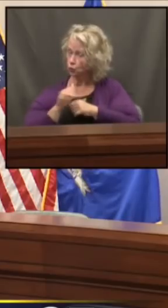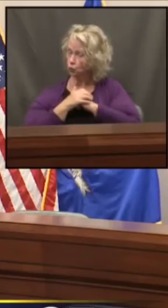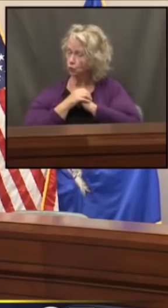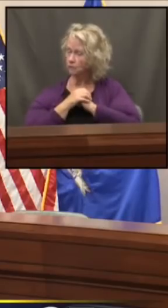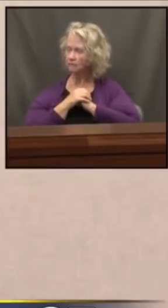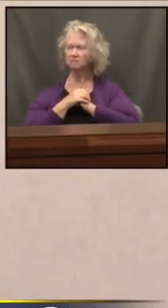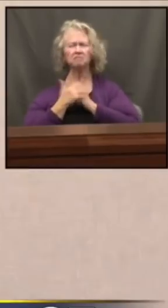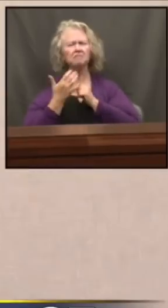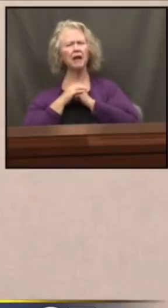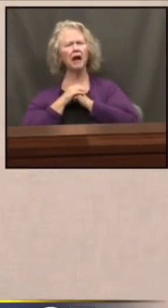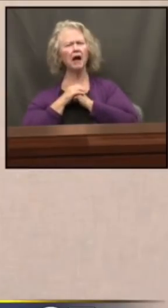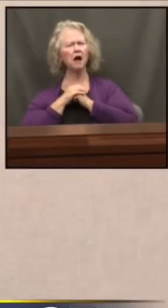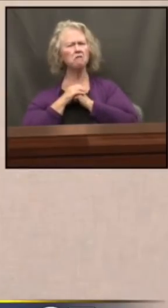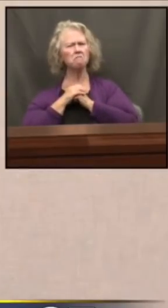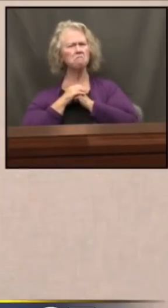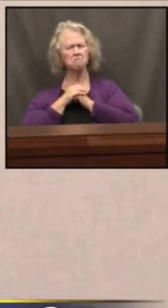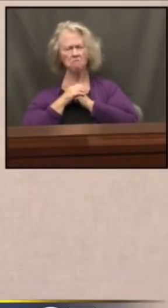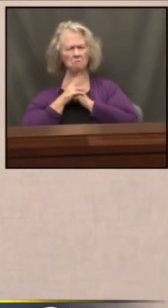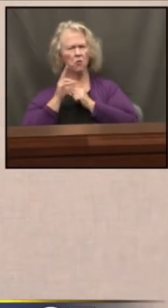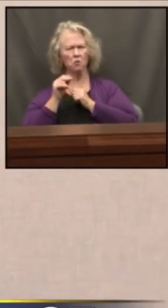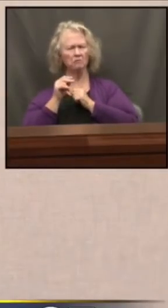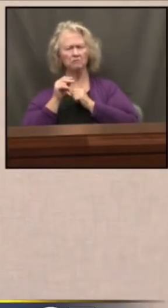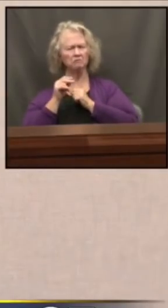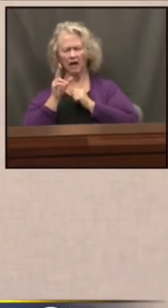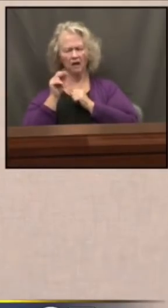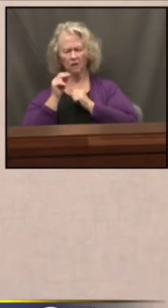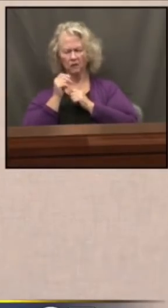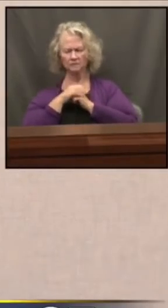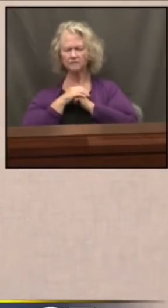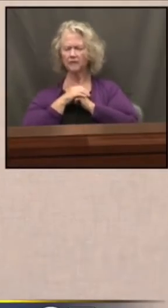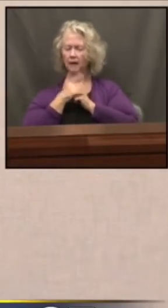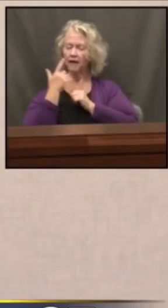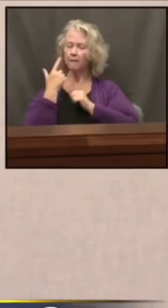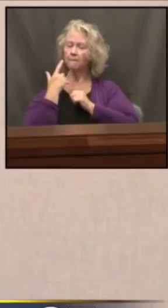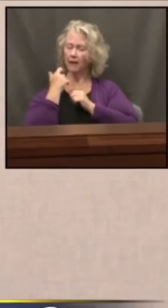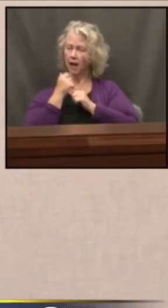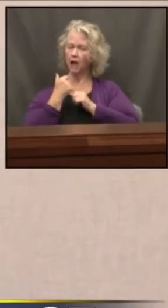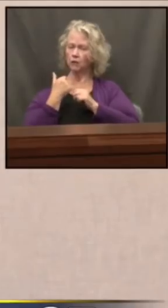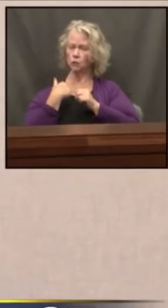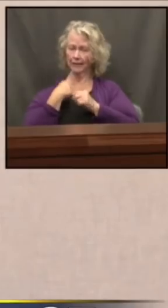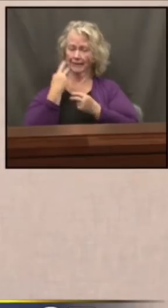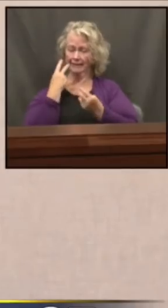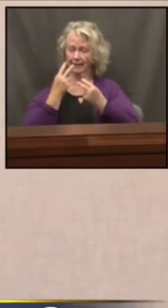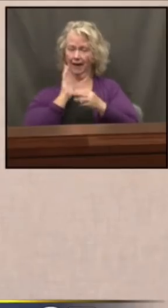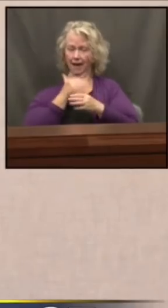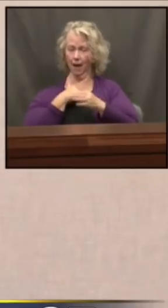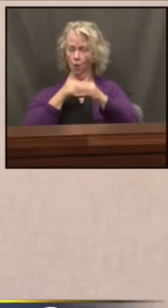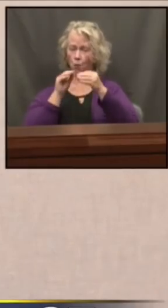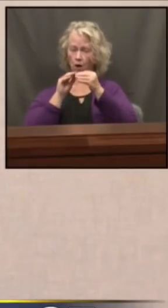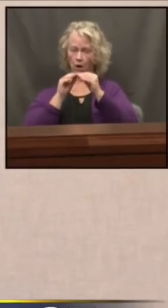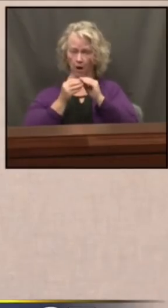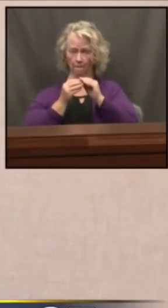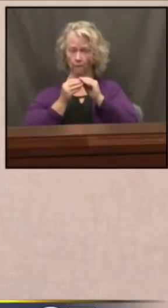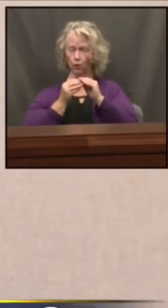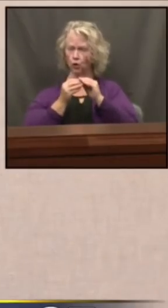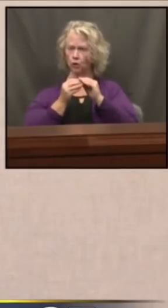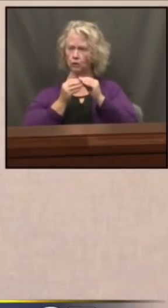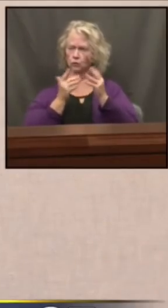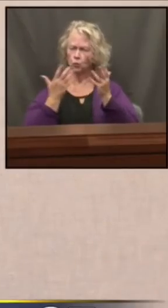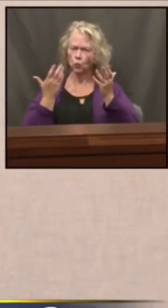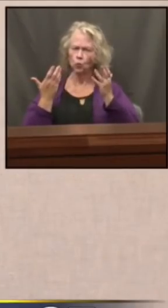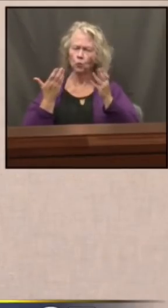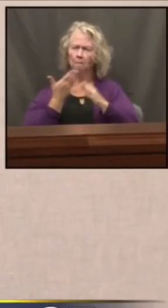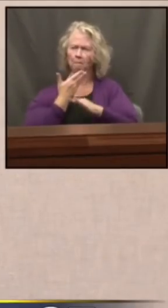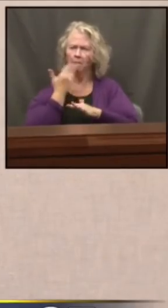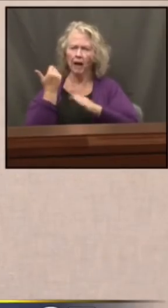I would not say so at all. I think the fact that we can see our numbers being so much better than